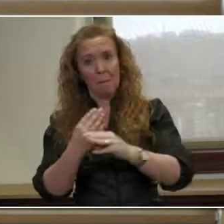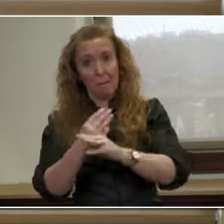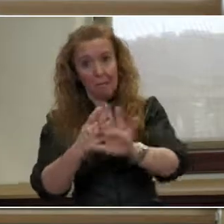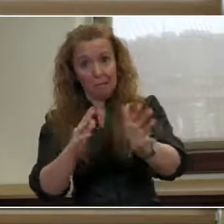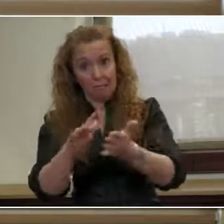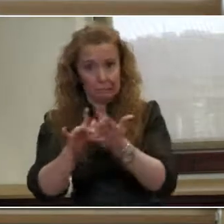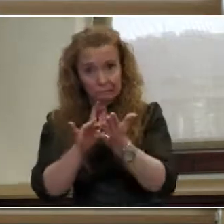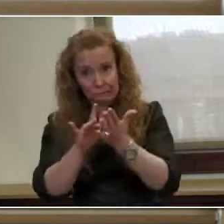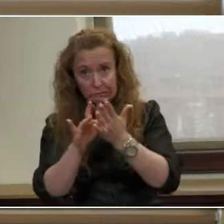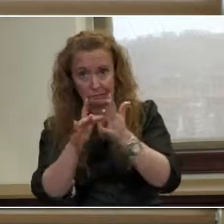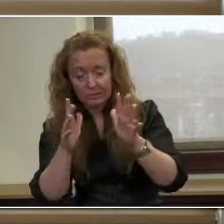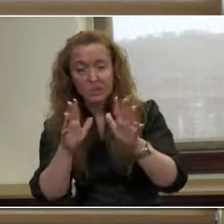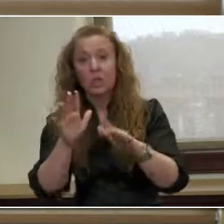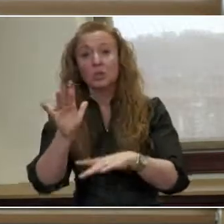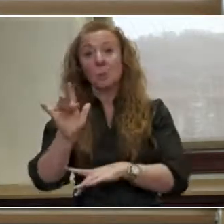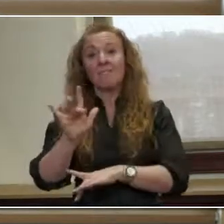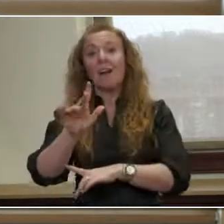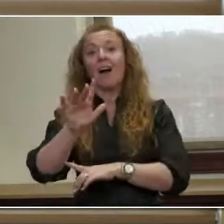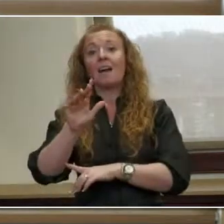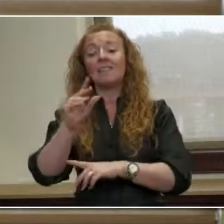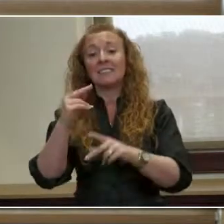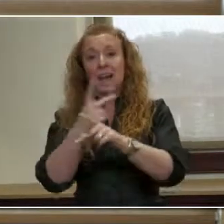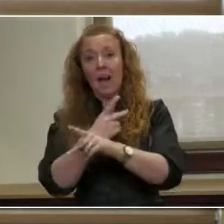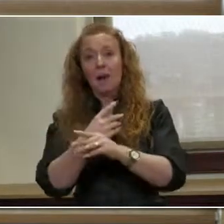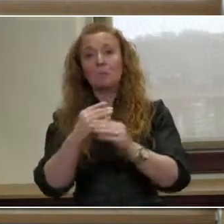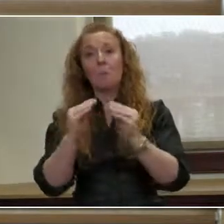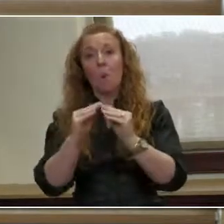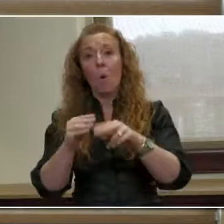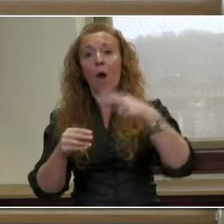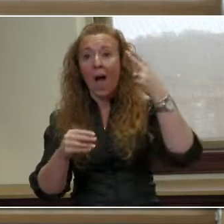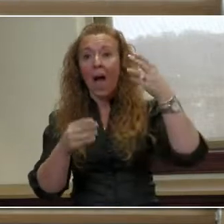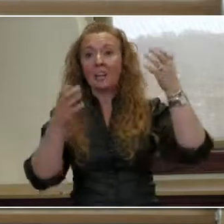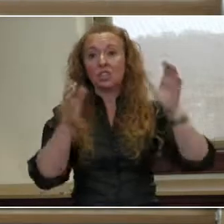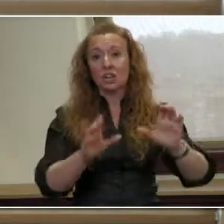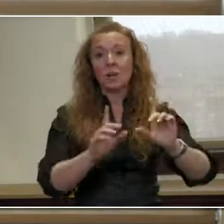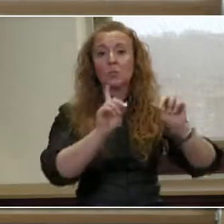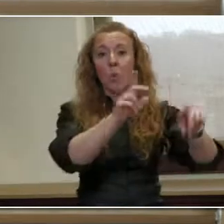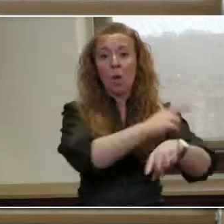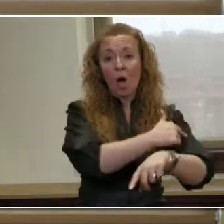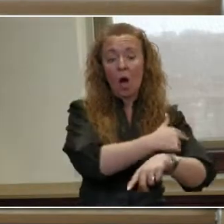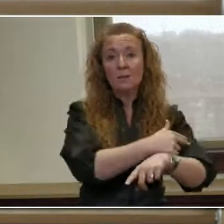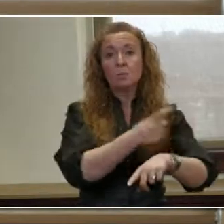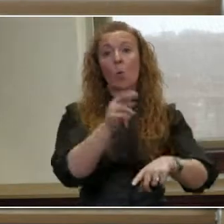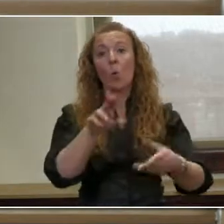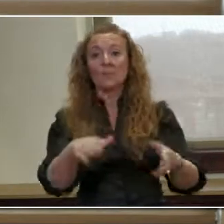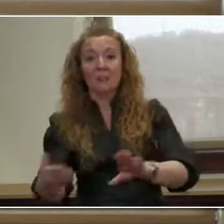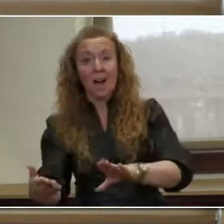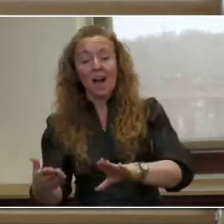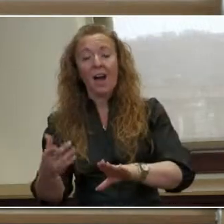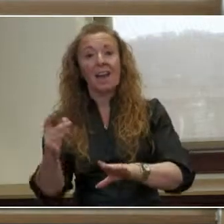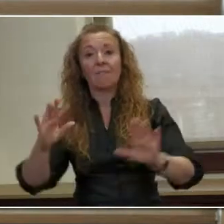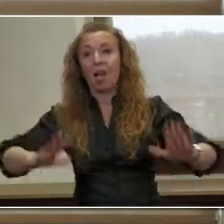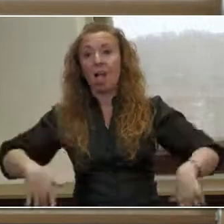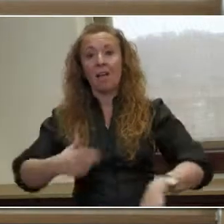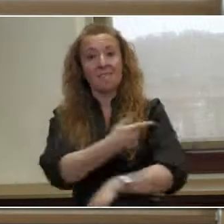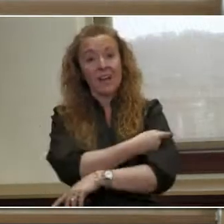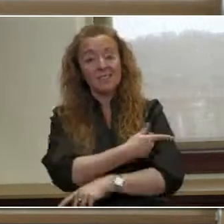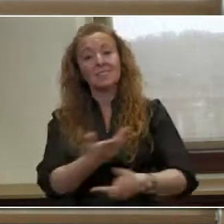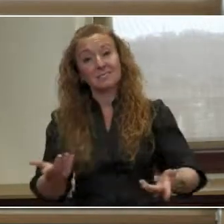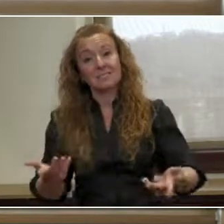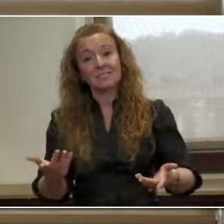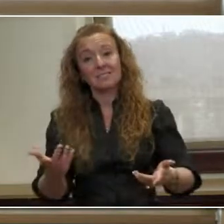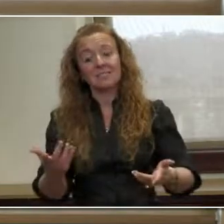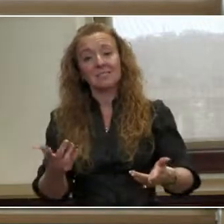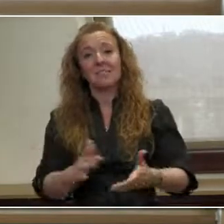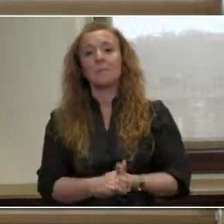I did it real quickly, about 25 times more likely to be hospitalized or die if you're unvaccinated than if you